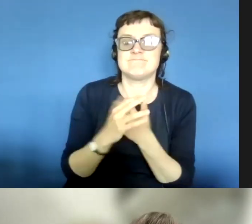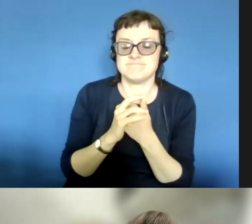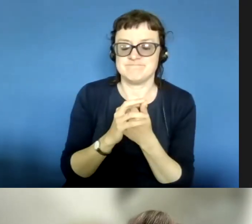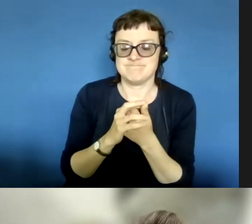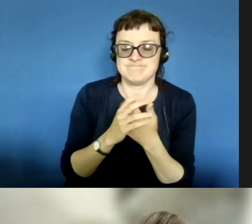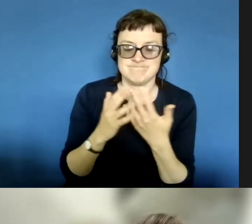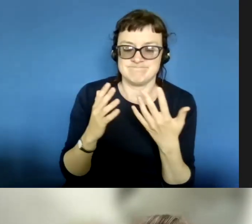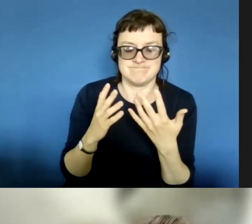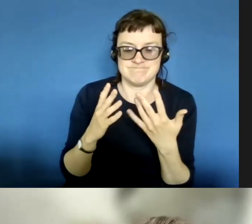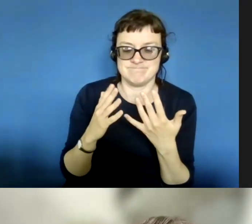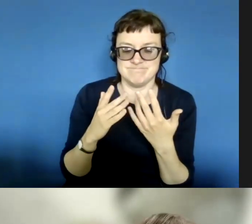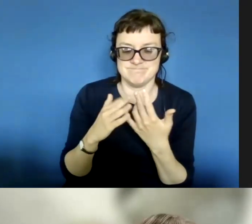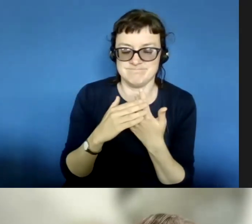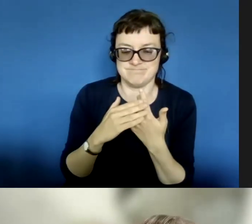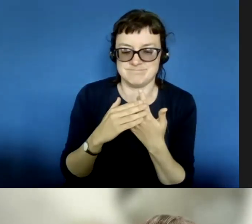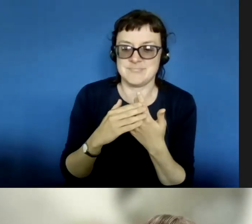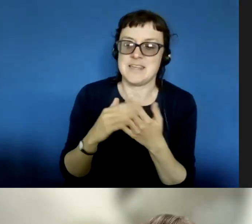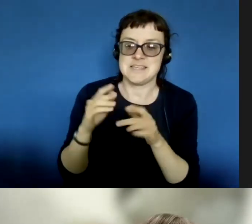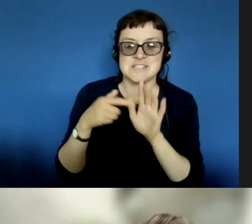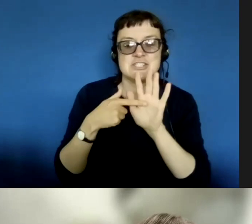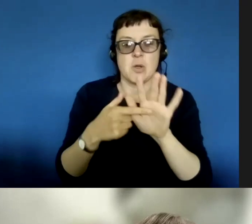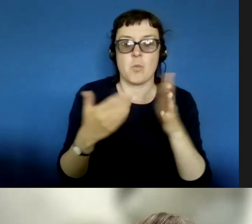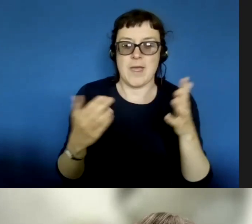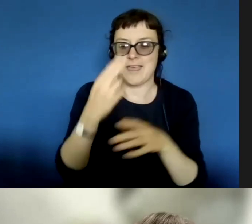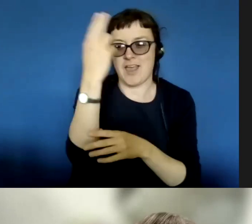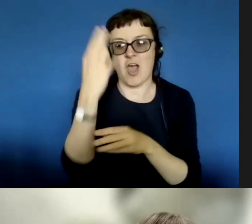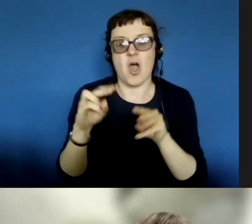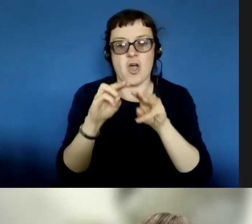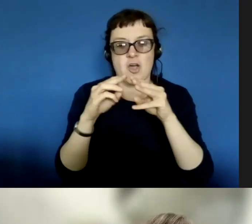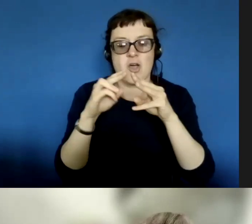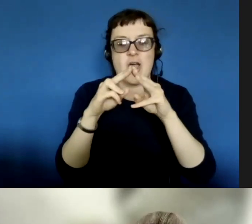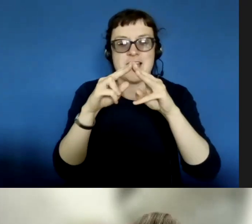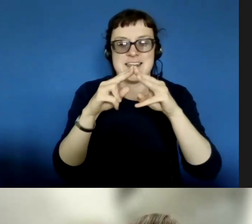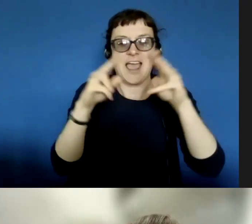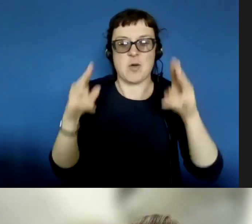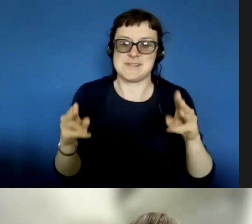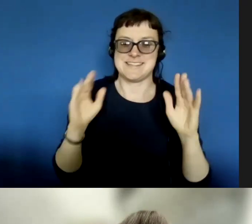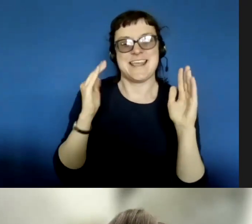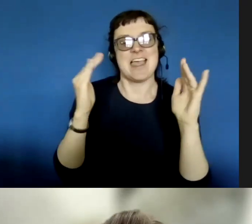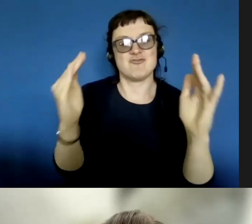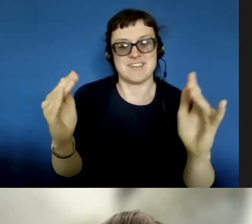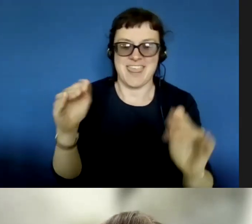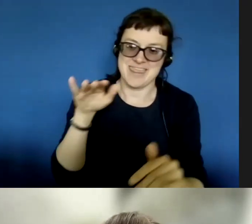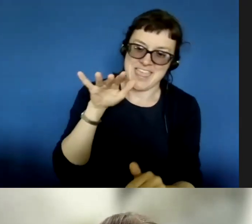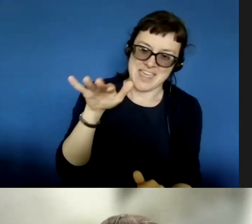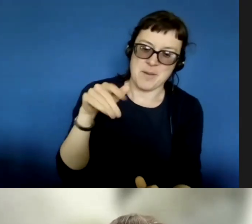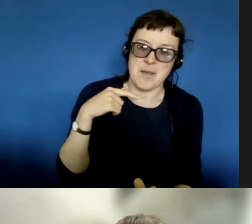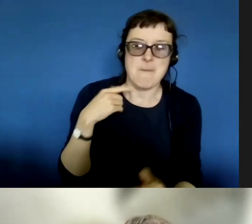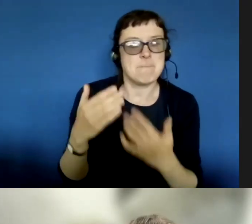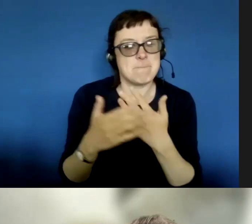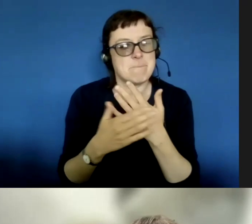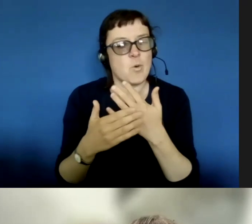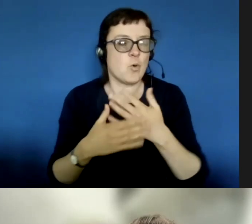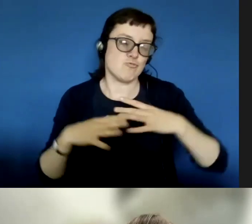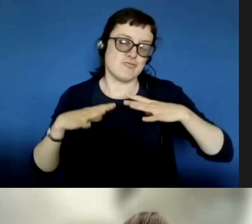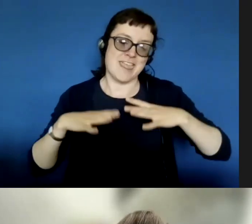yeah, it was shown at the art house here in Wakefield, which is, you know, it's got gallery spaces in, but it was in a bit more of a